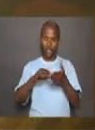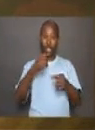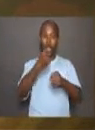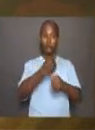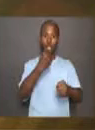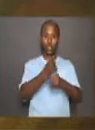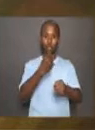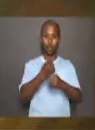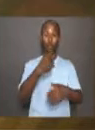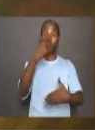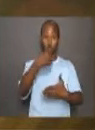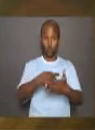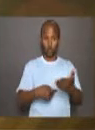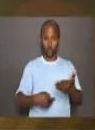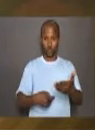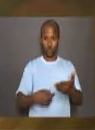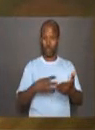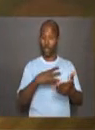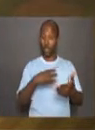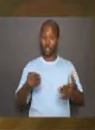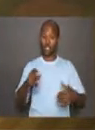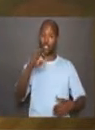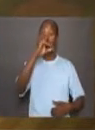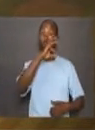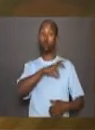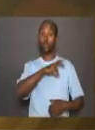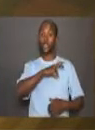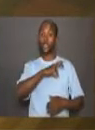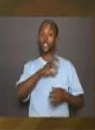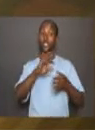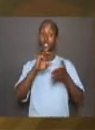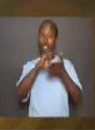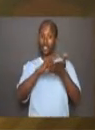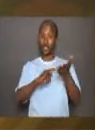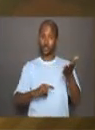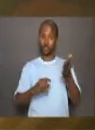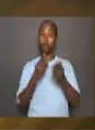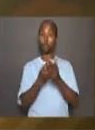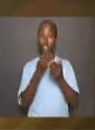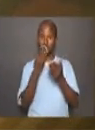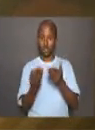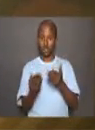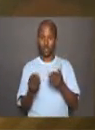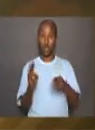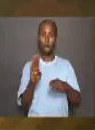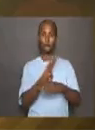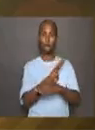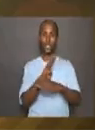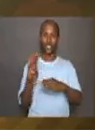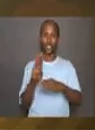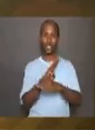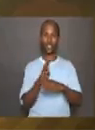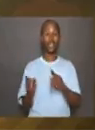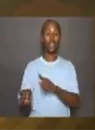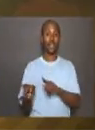applications of cost and profit analysis for merchandising, businesses,